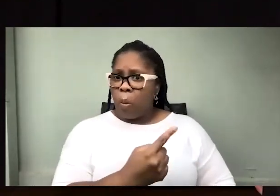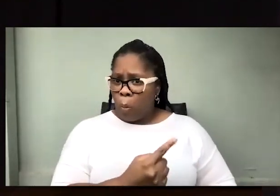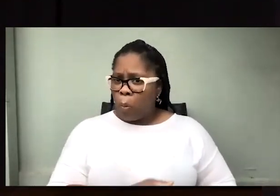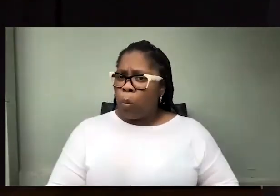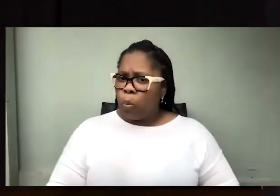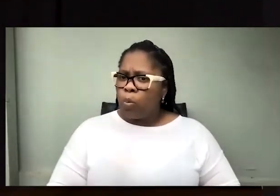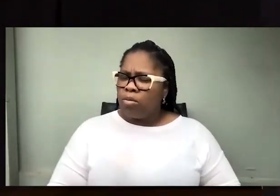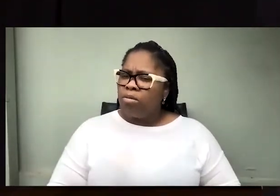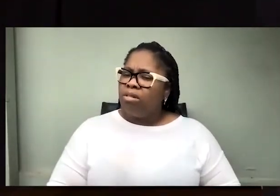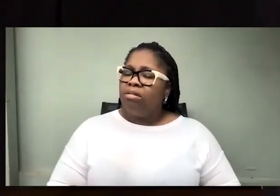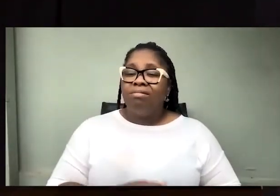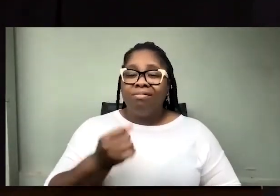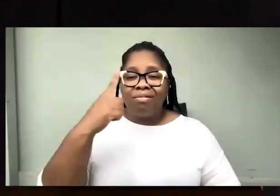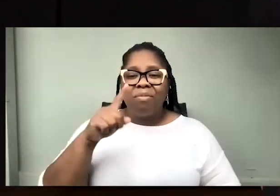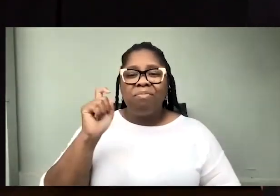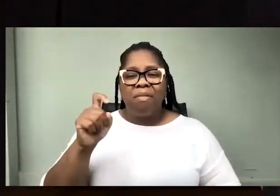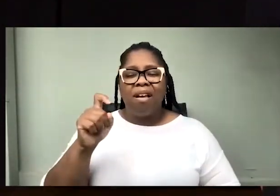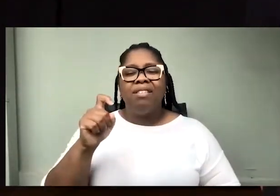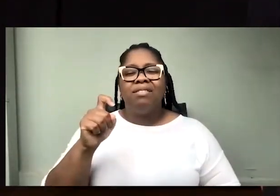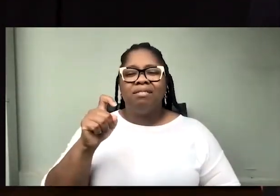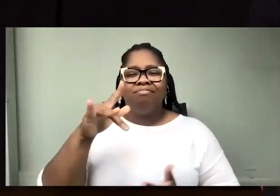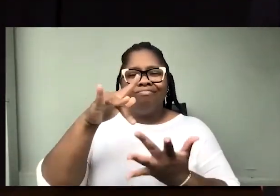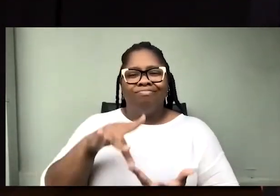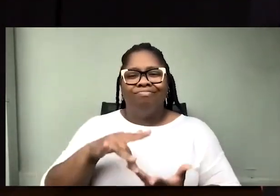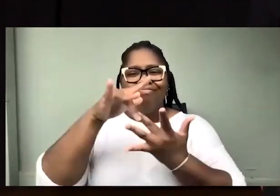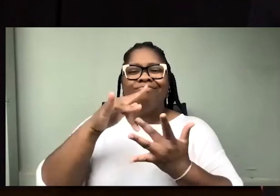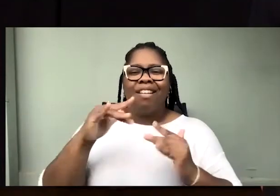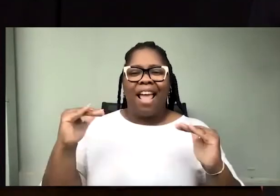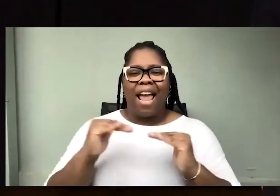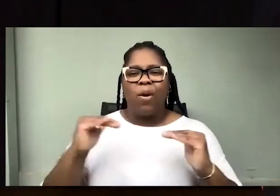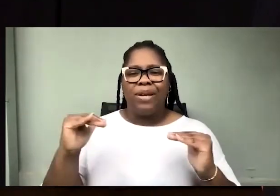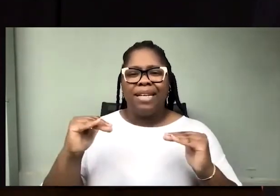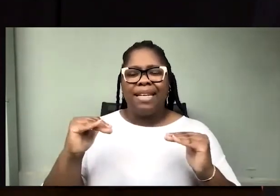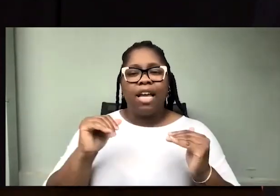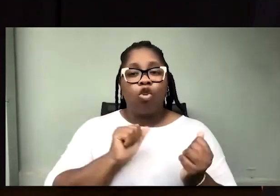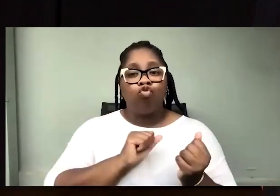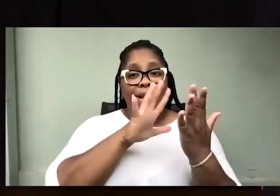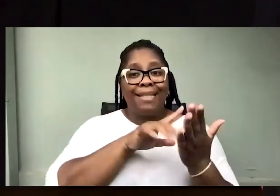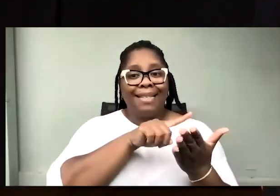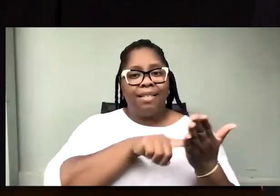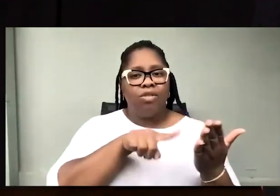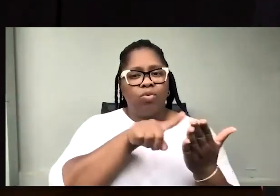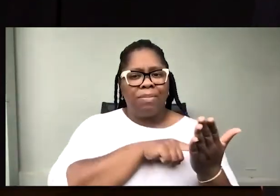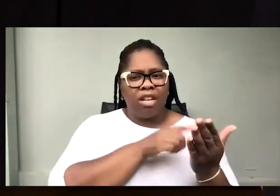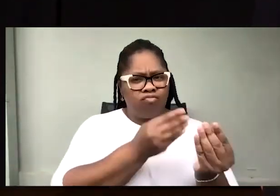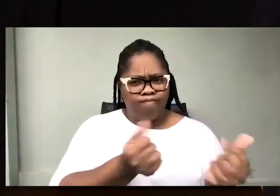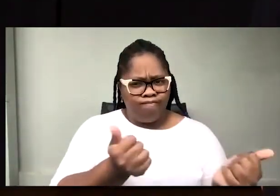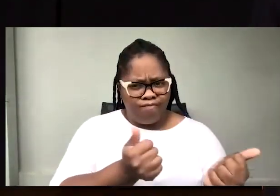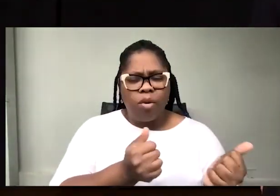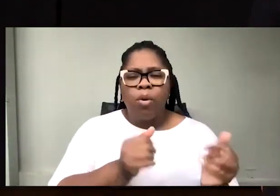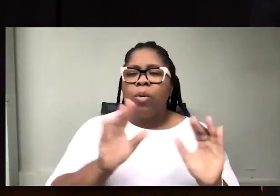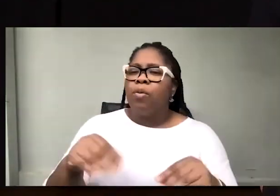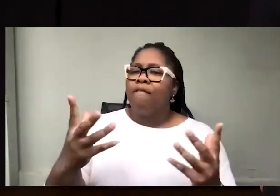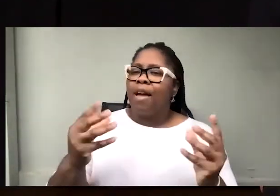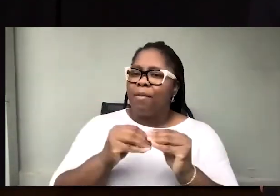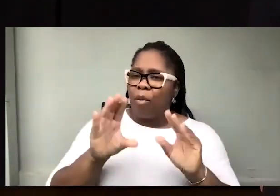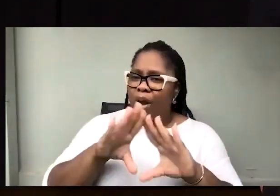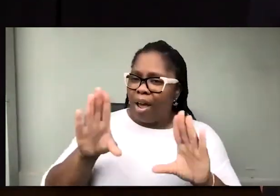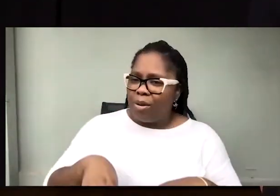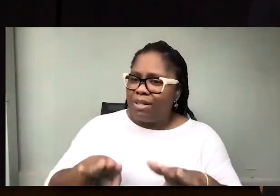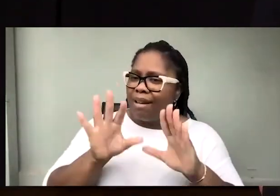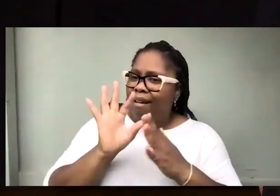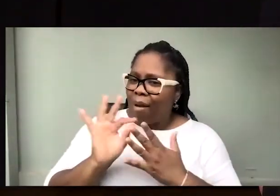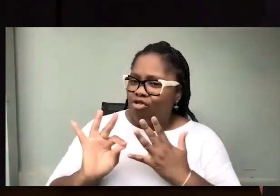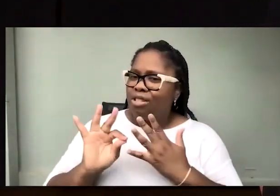must be grounded in equity to address discrimination and to advance greater housing options and